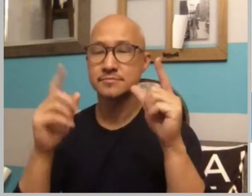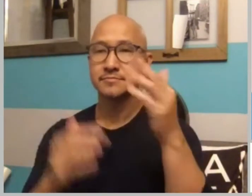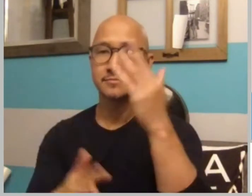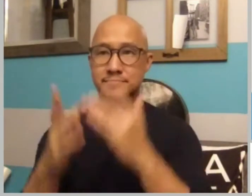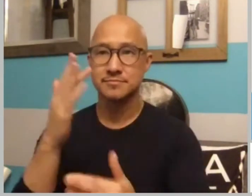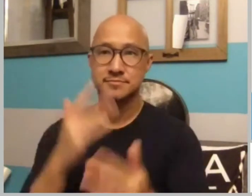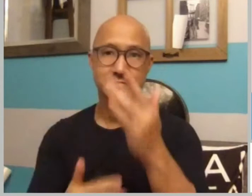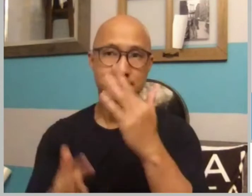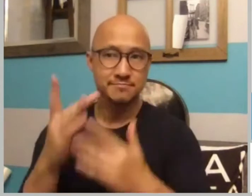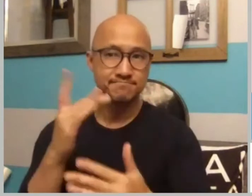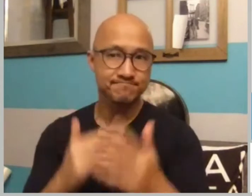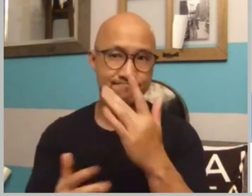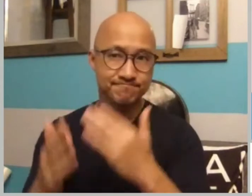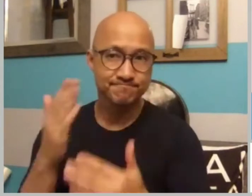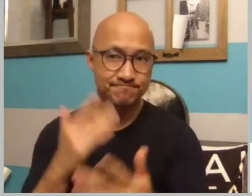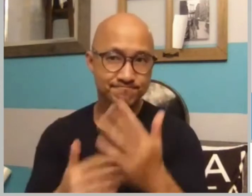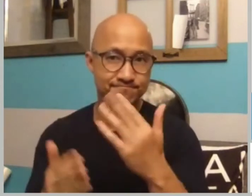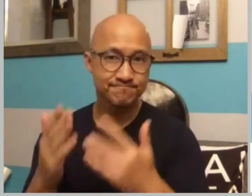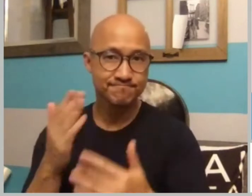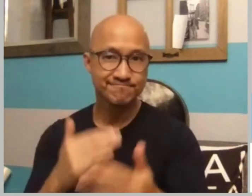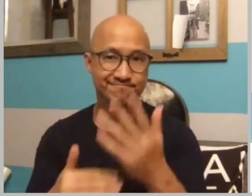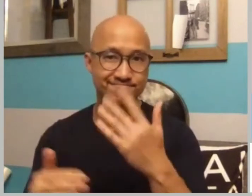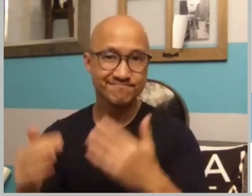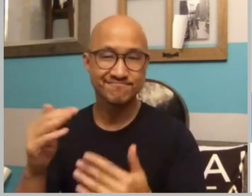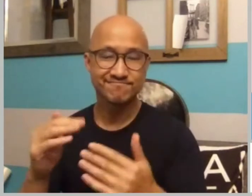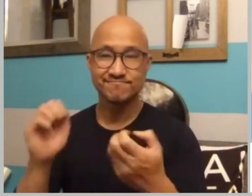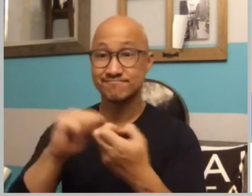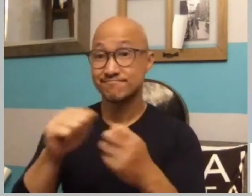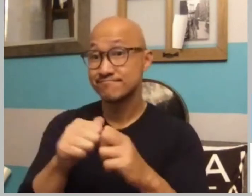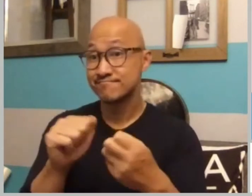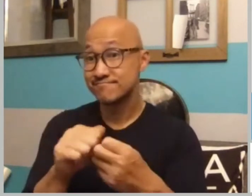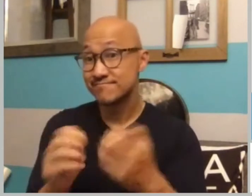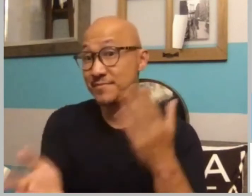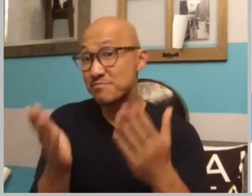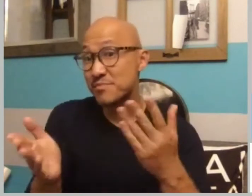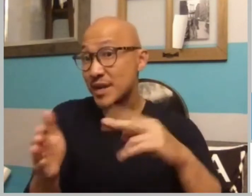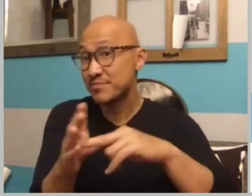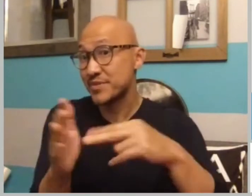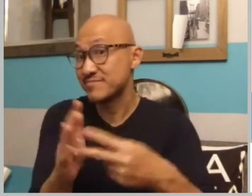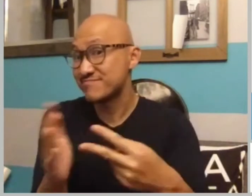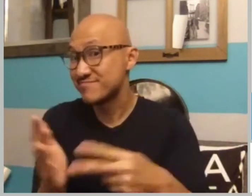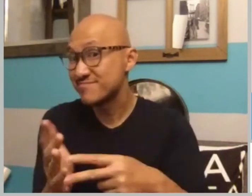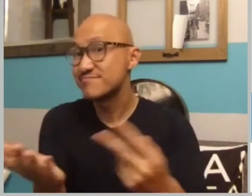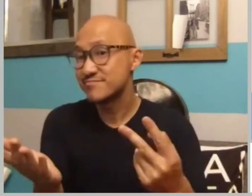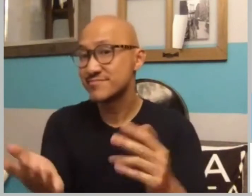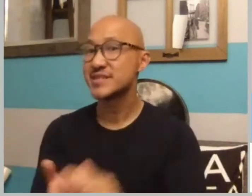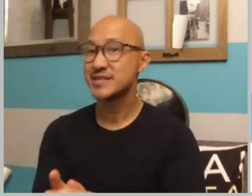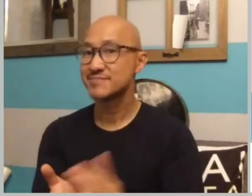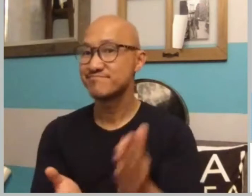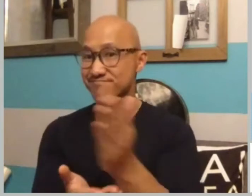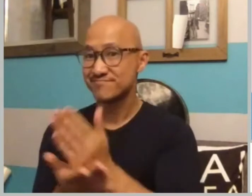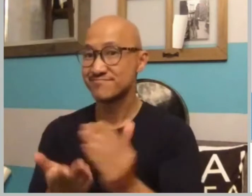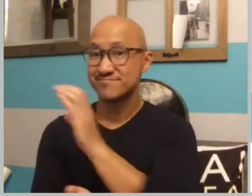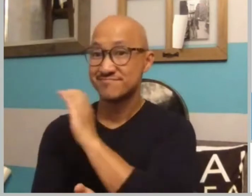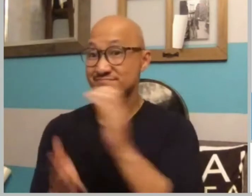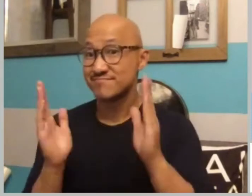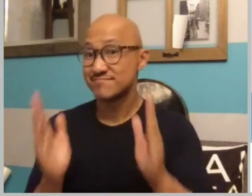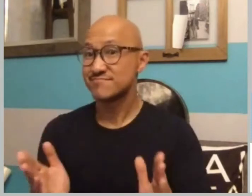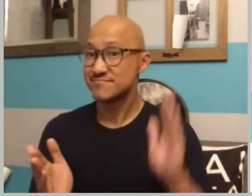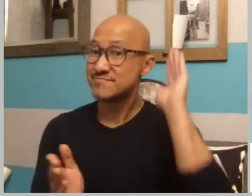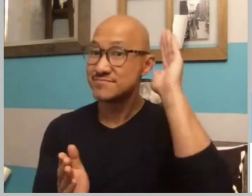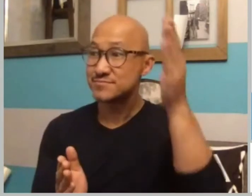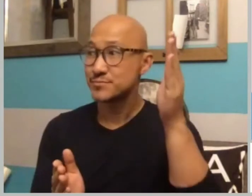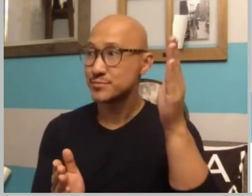one of the things that you'll see is that Peter is addressing here a lot of the suffering that some of the Christians were going through. He says, do not